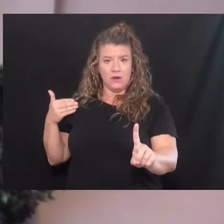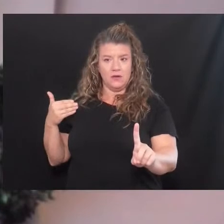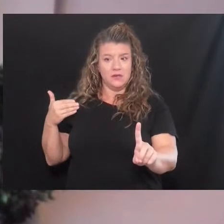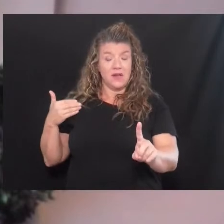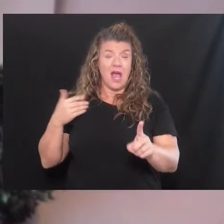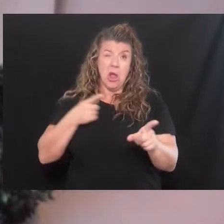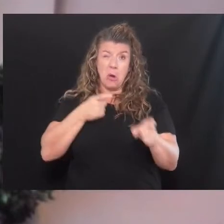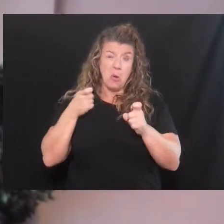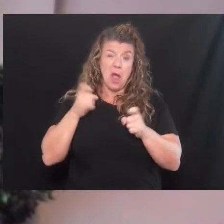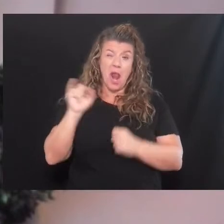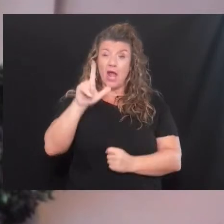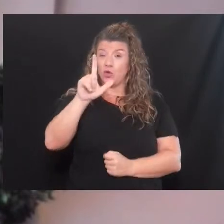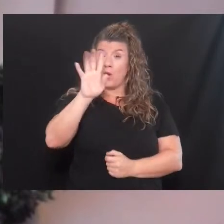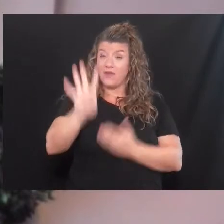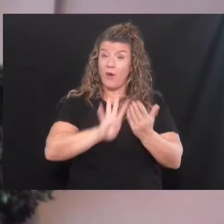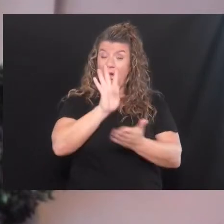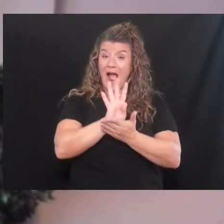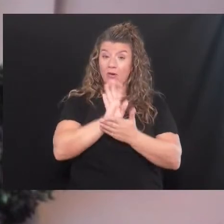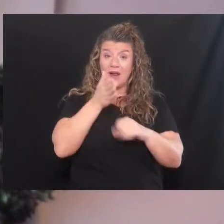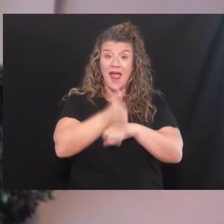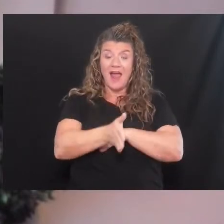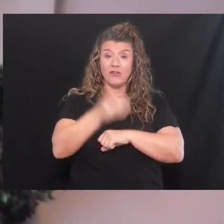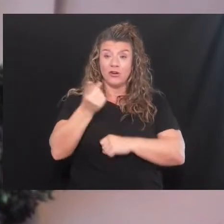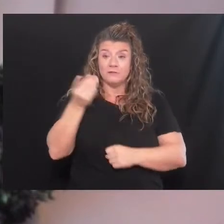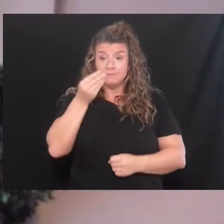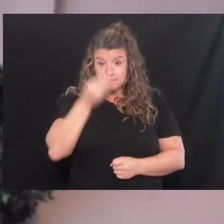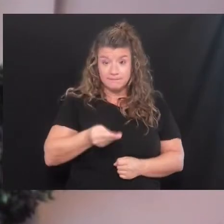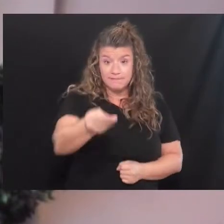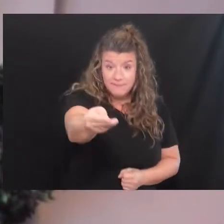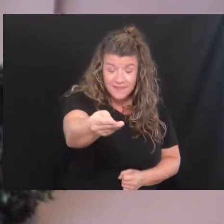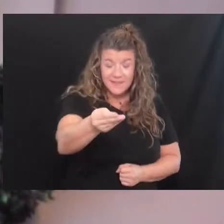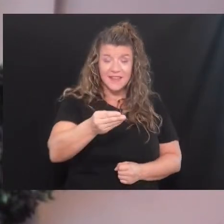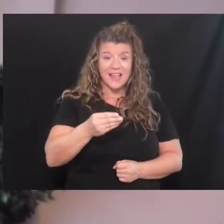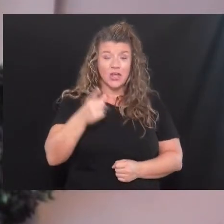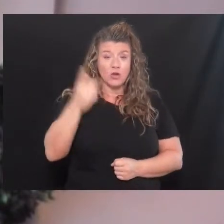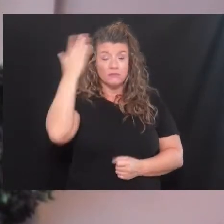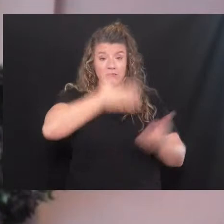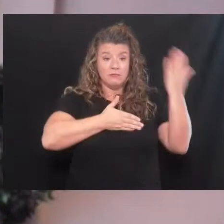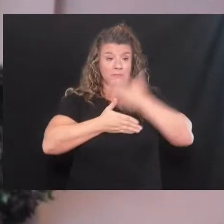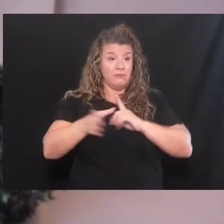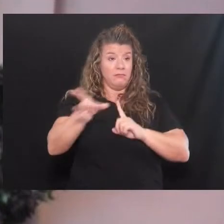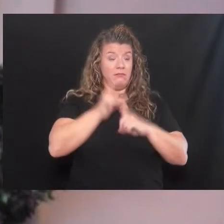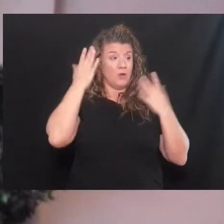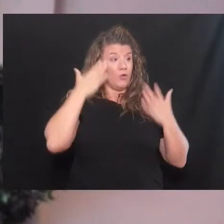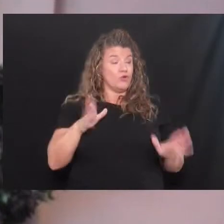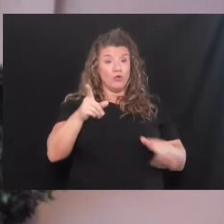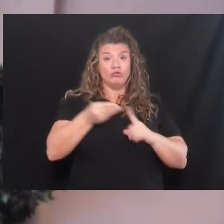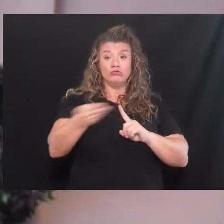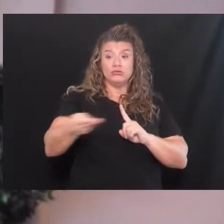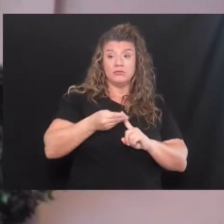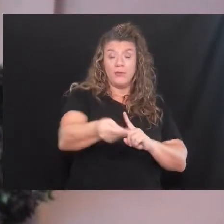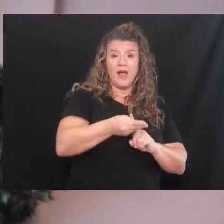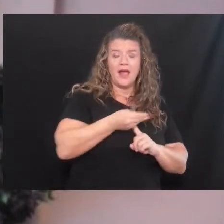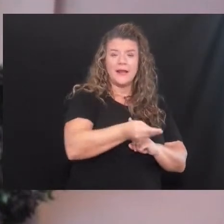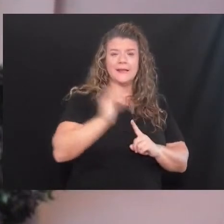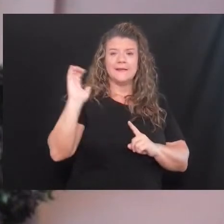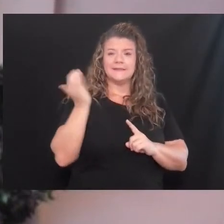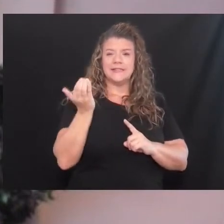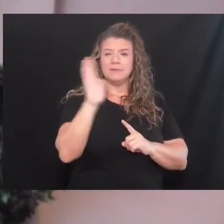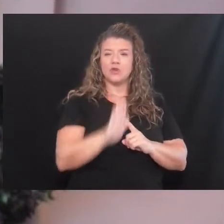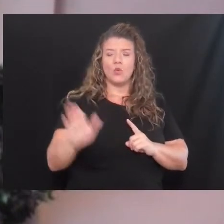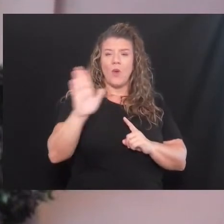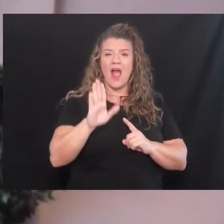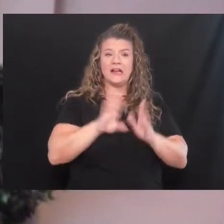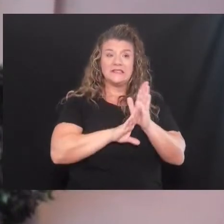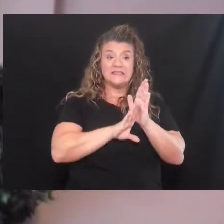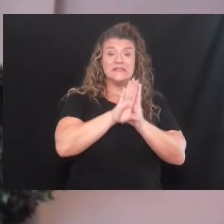as 24 hours after being infected. People, even if they're asymptomatic, can spread to others. It seems to peak around 4 days, which